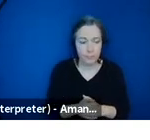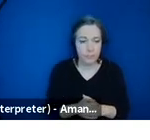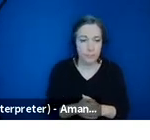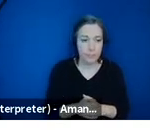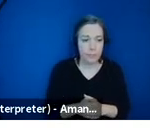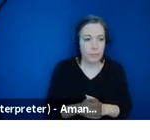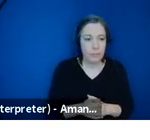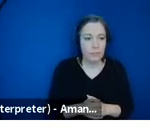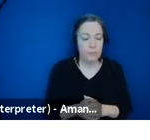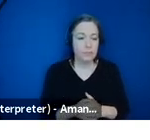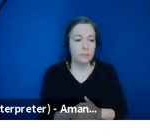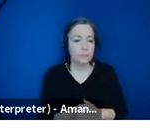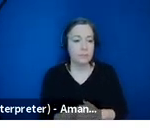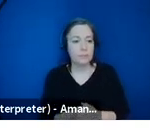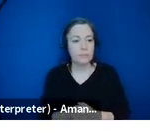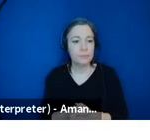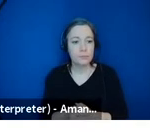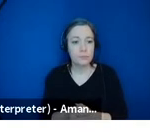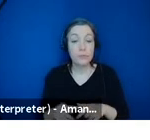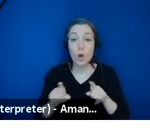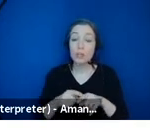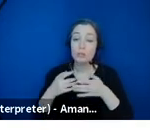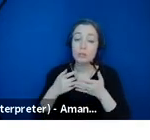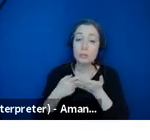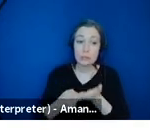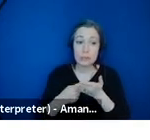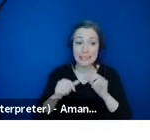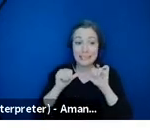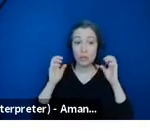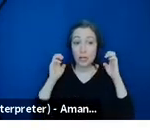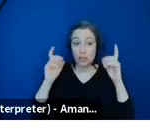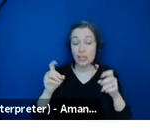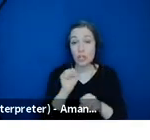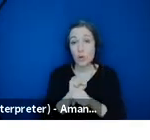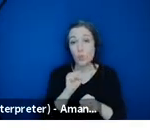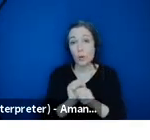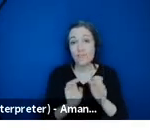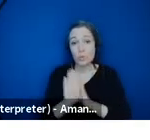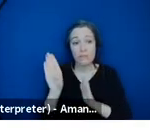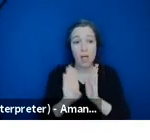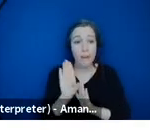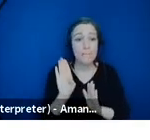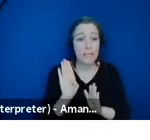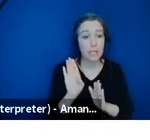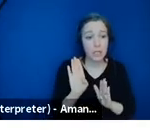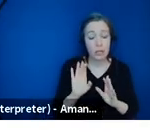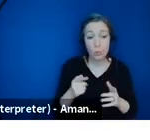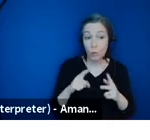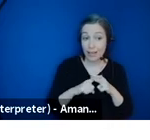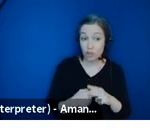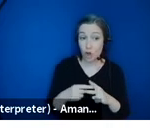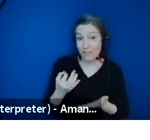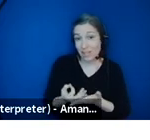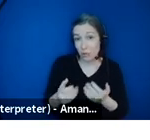I also want to make sure that I cover continuing education and workforce development programs. When I first got started in financial aid there wasn't